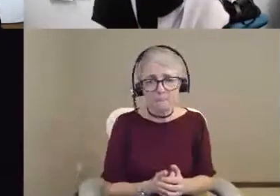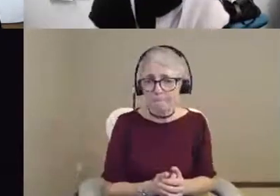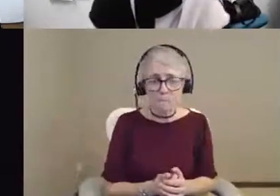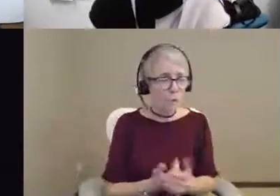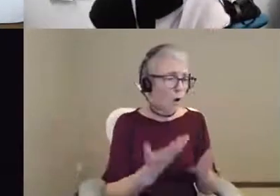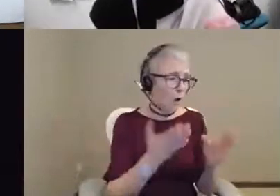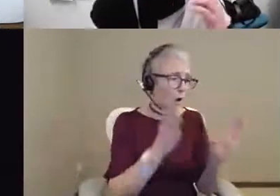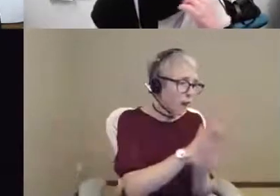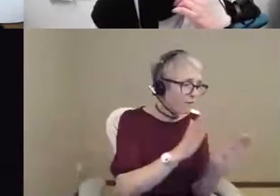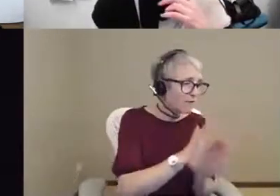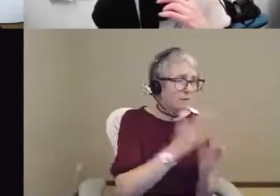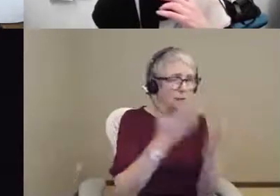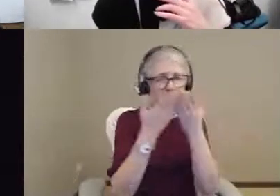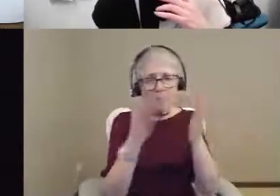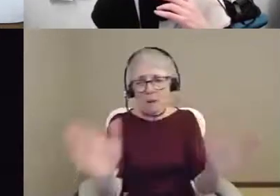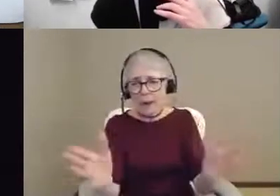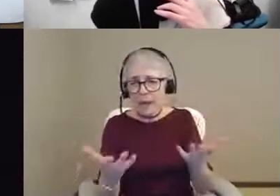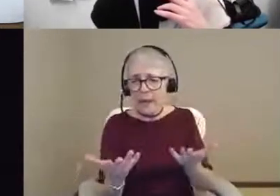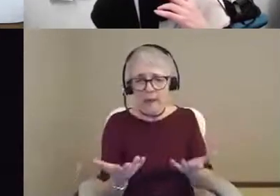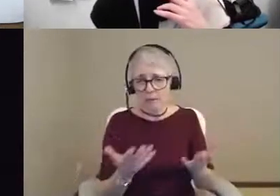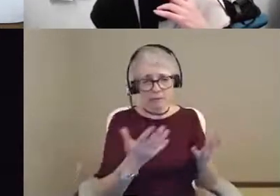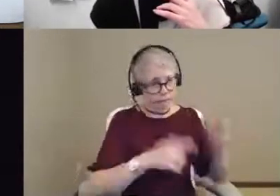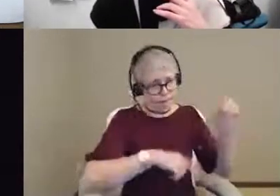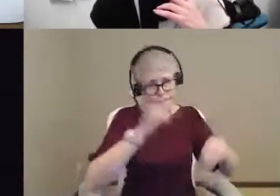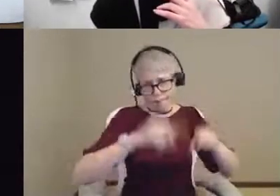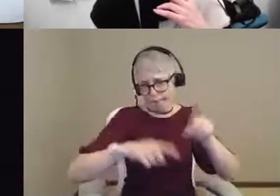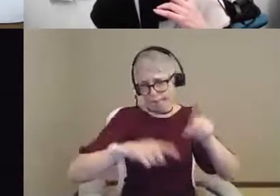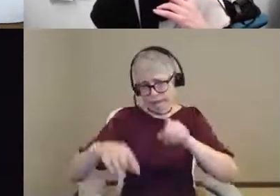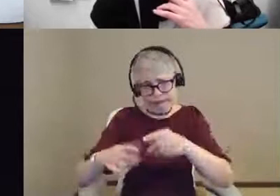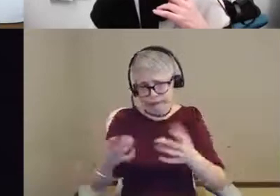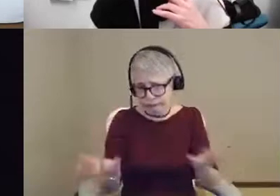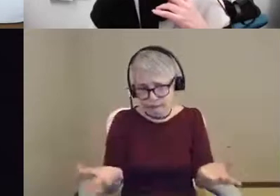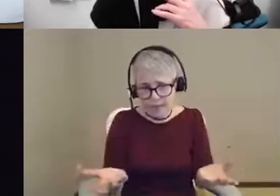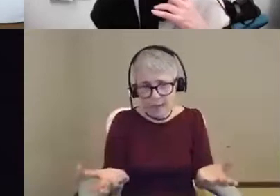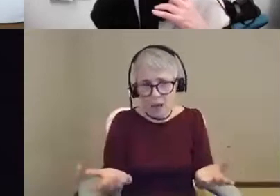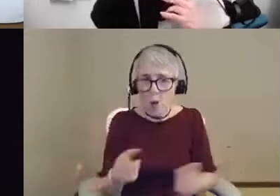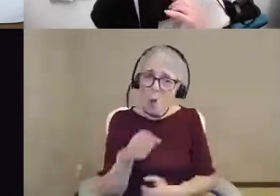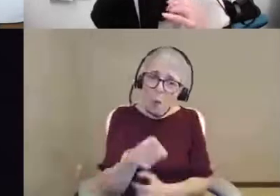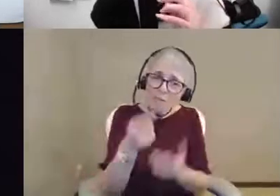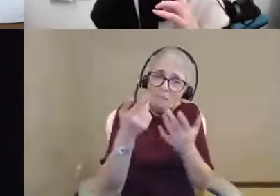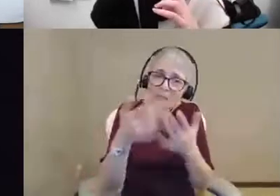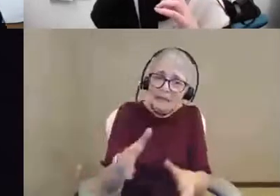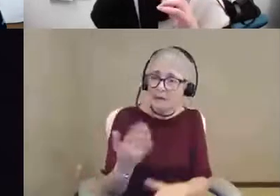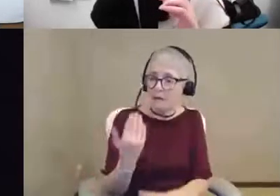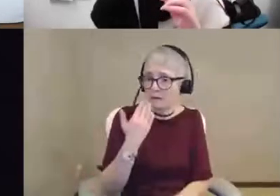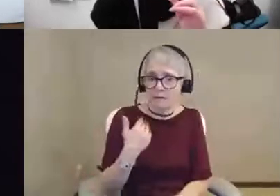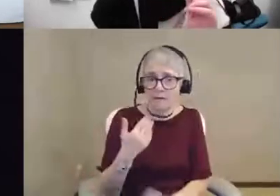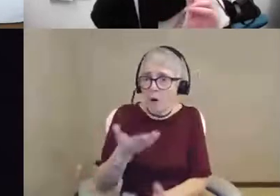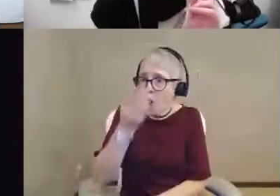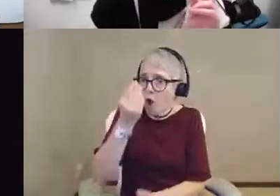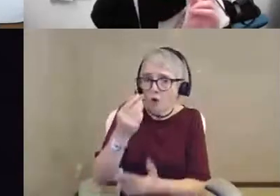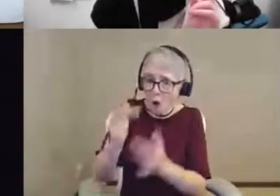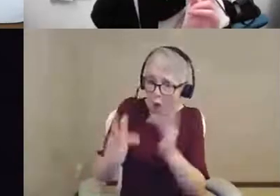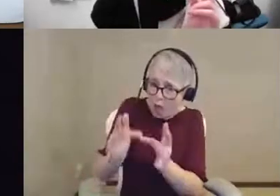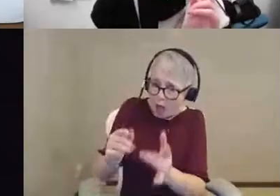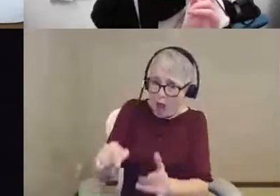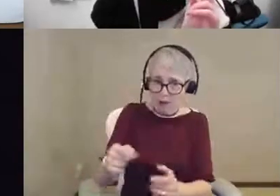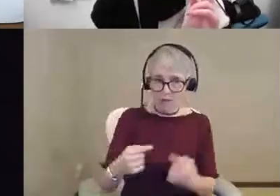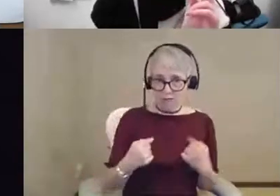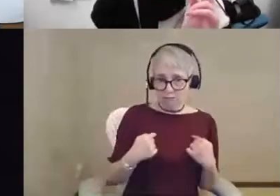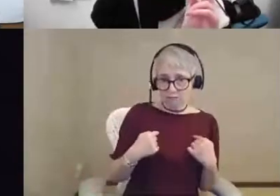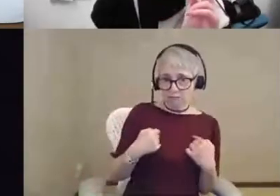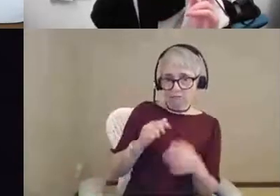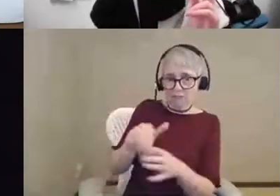private sector, we're just across the range. So any learning that you've done recently online, we're likely to have a hand in it, whether it's